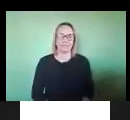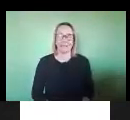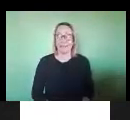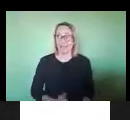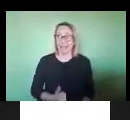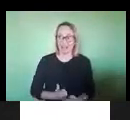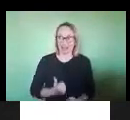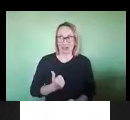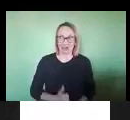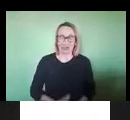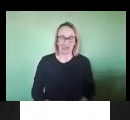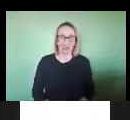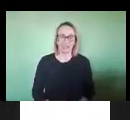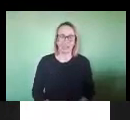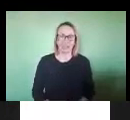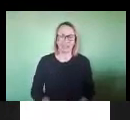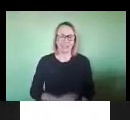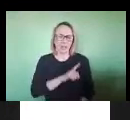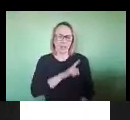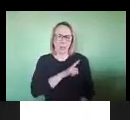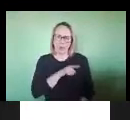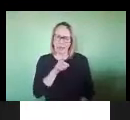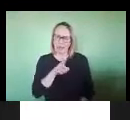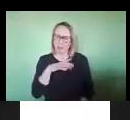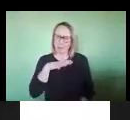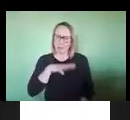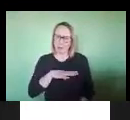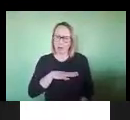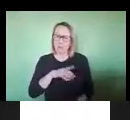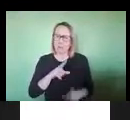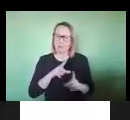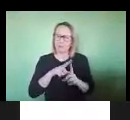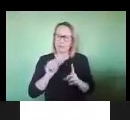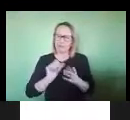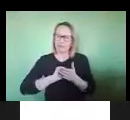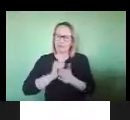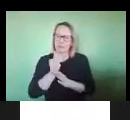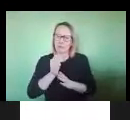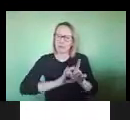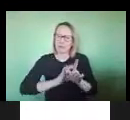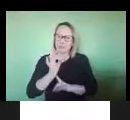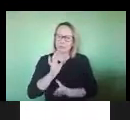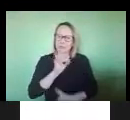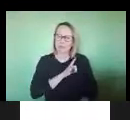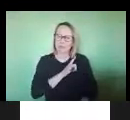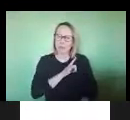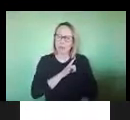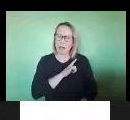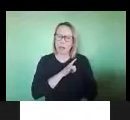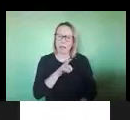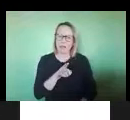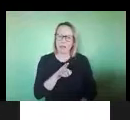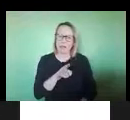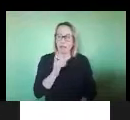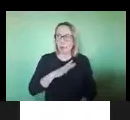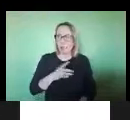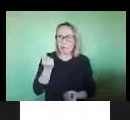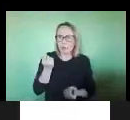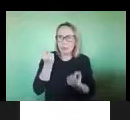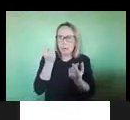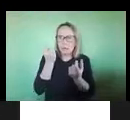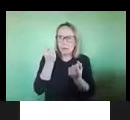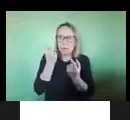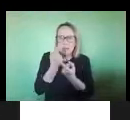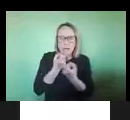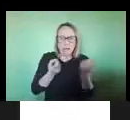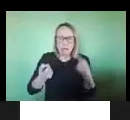eh? Why did you want to improve your digital skills, like on To your help laptop? me. Well- To understand a lot of